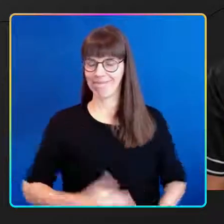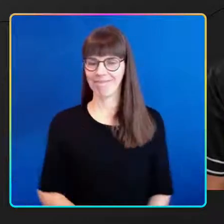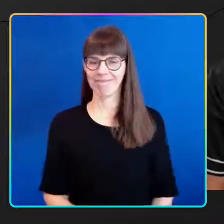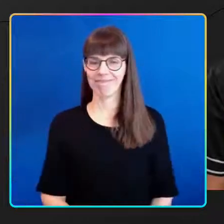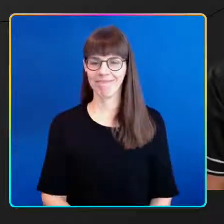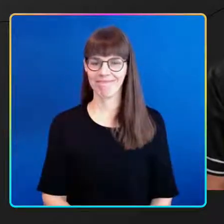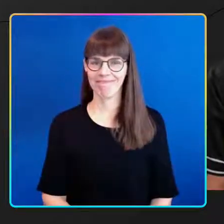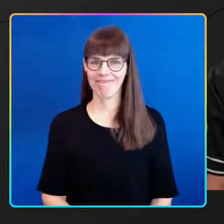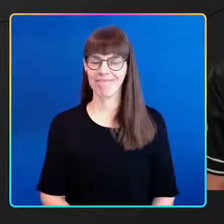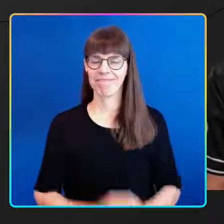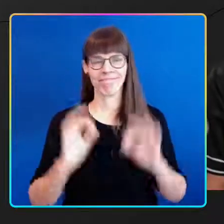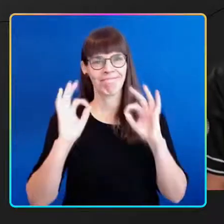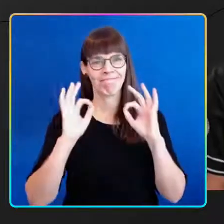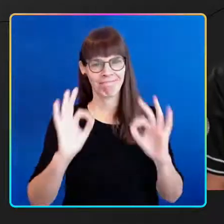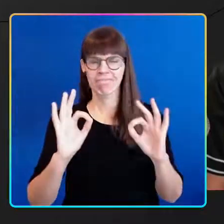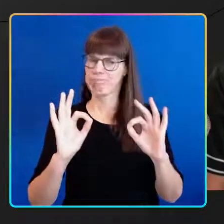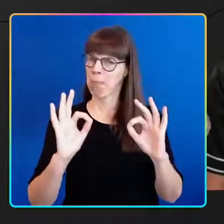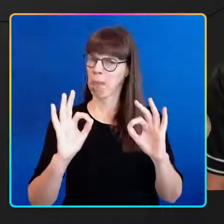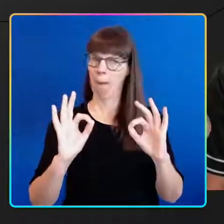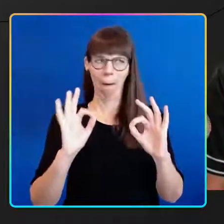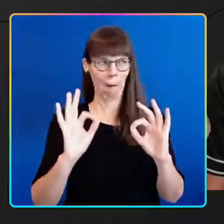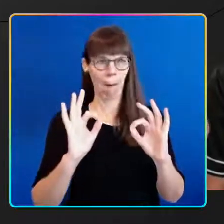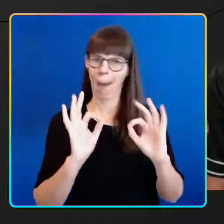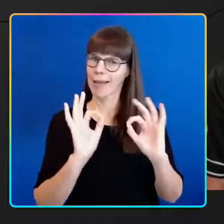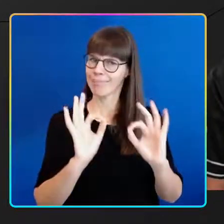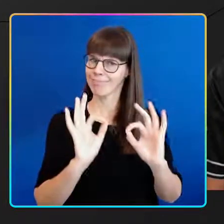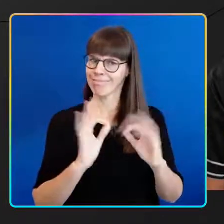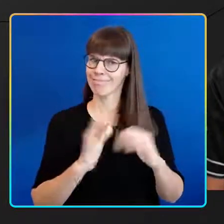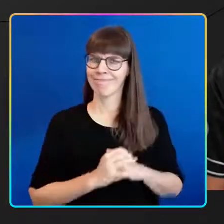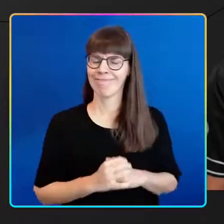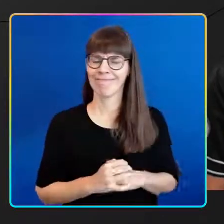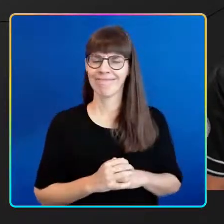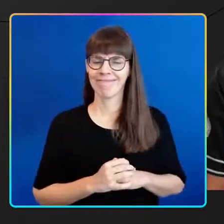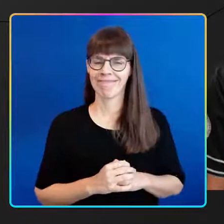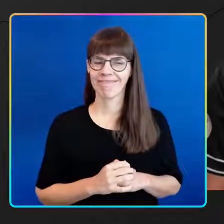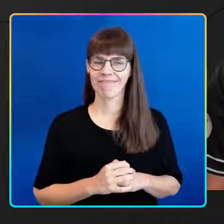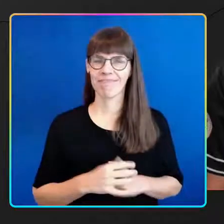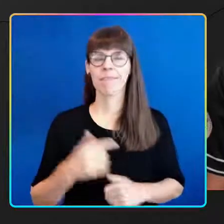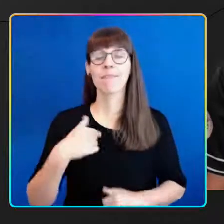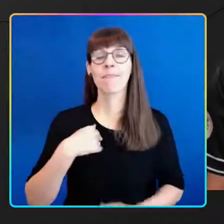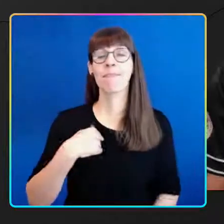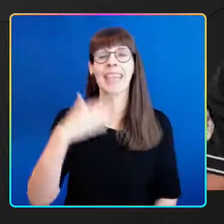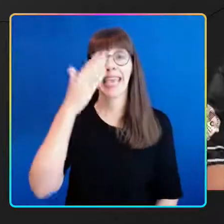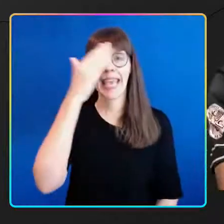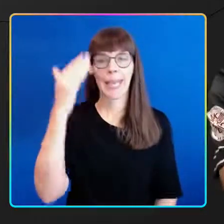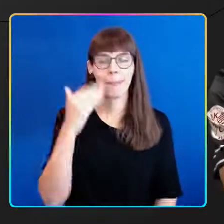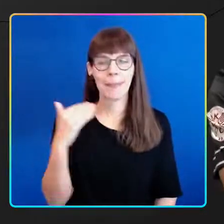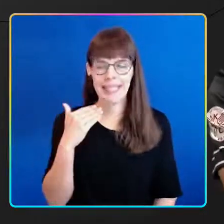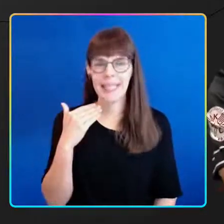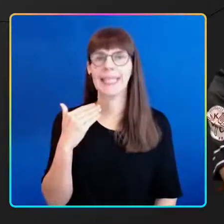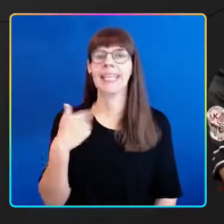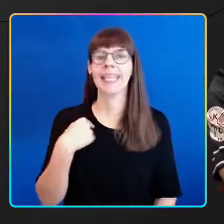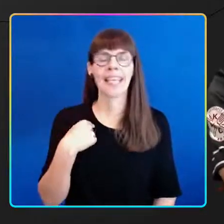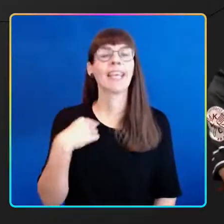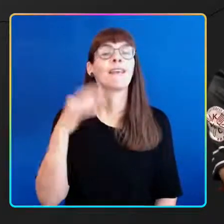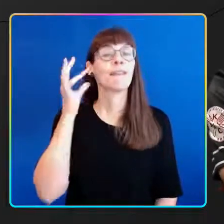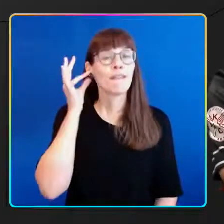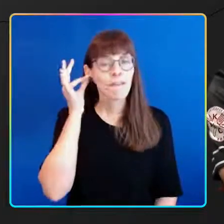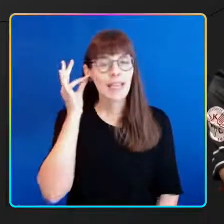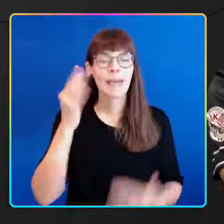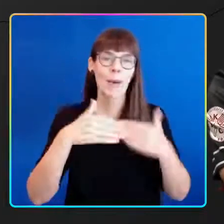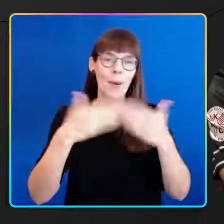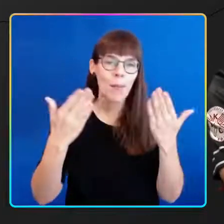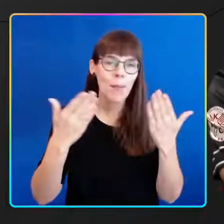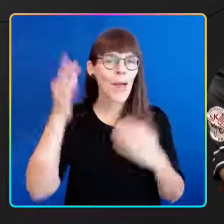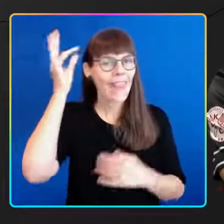Fabulous. Good description, Hank. My name's Amy Boyd. I'm a female with blonde, wavy hair, and